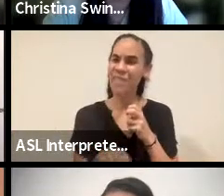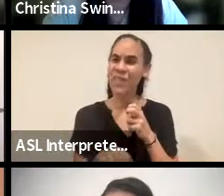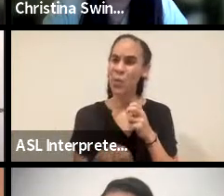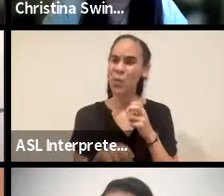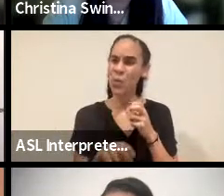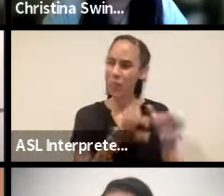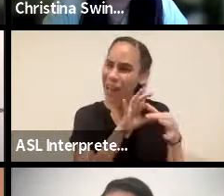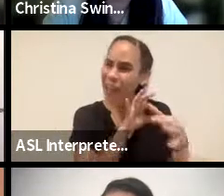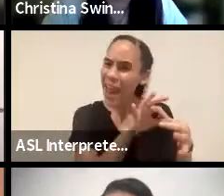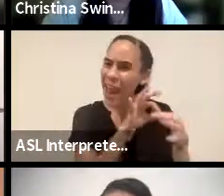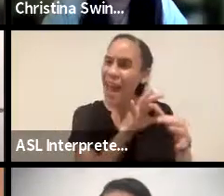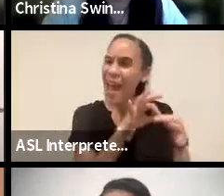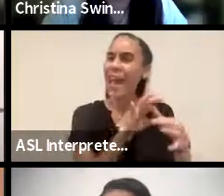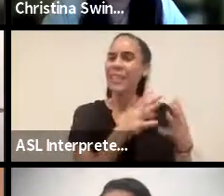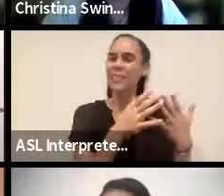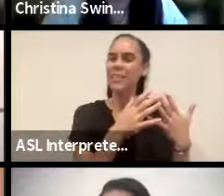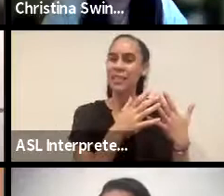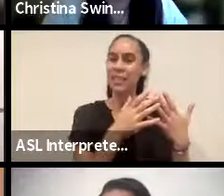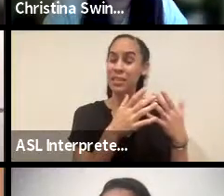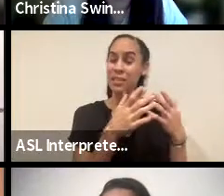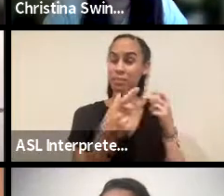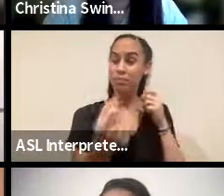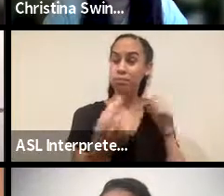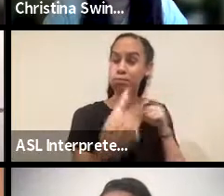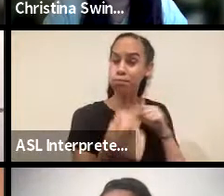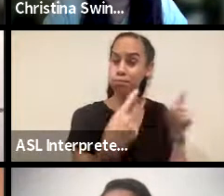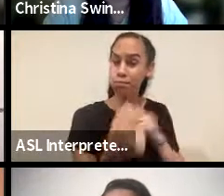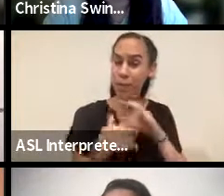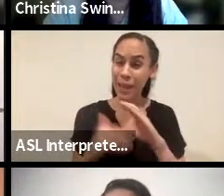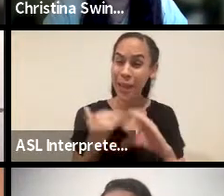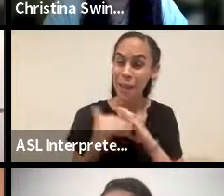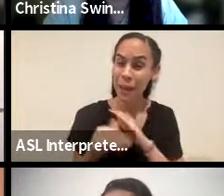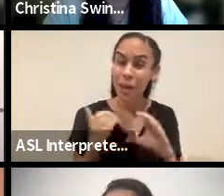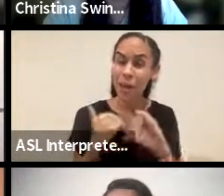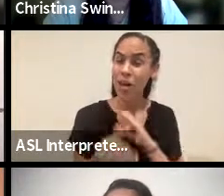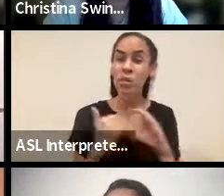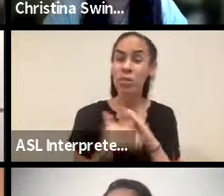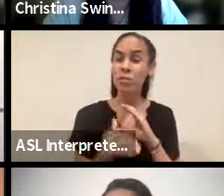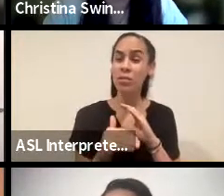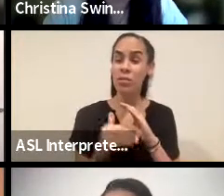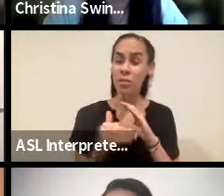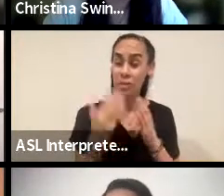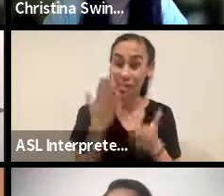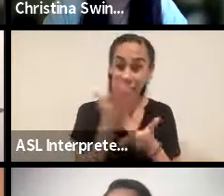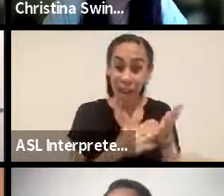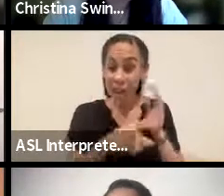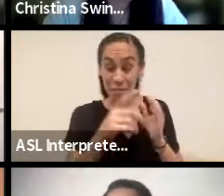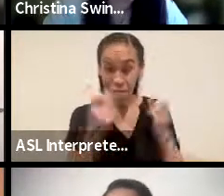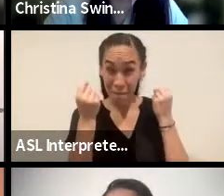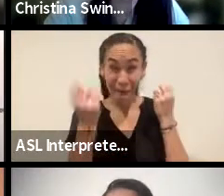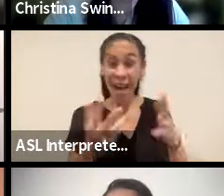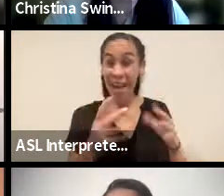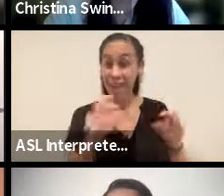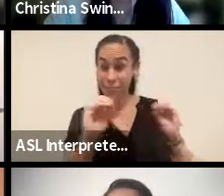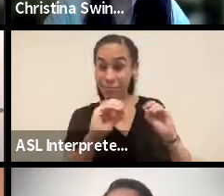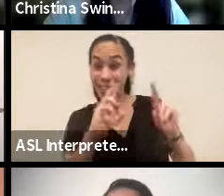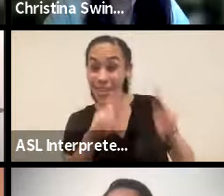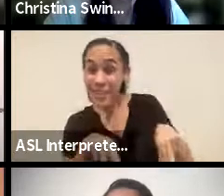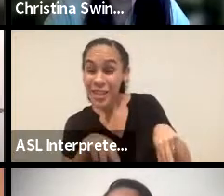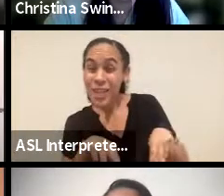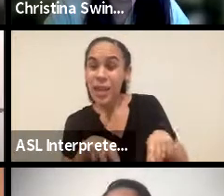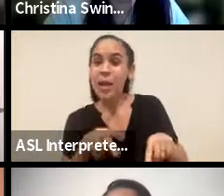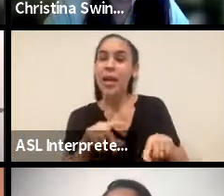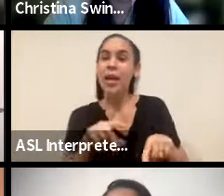So many emails went, ignored or unresponded to. And for them to